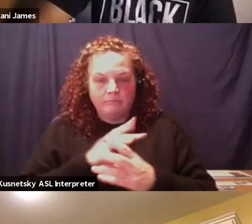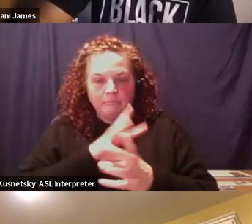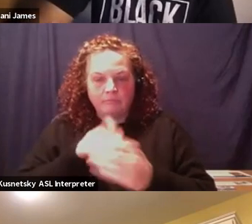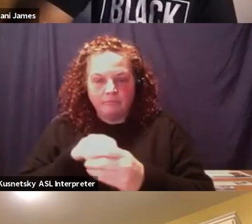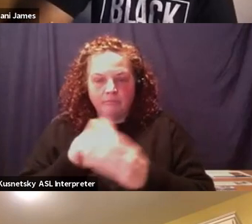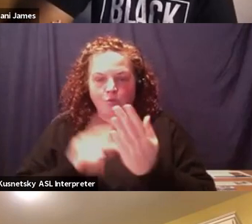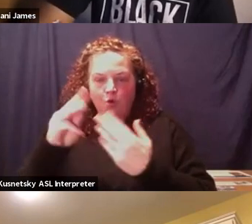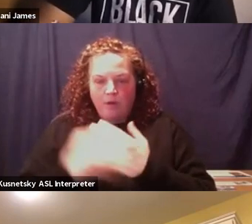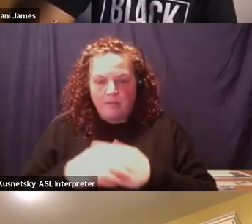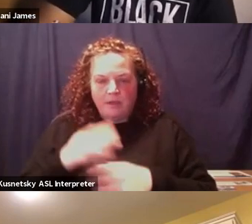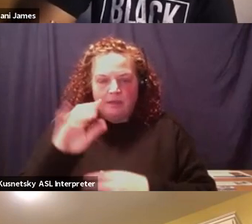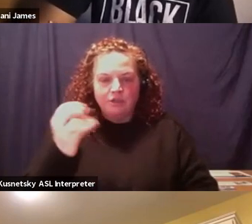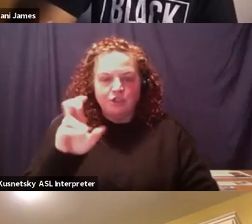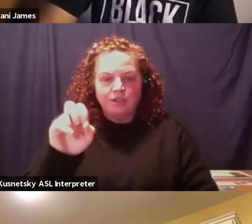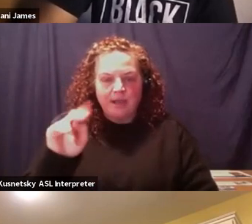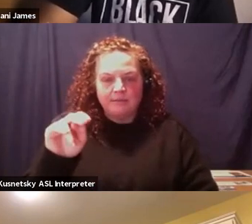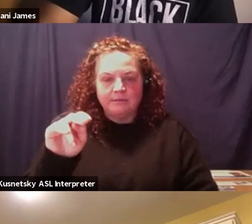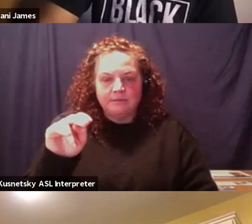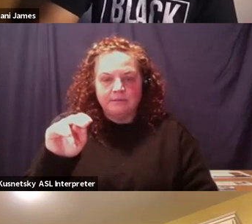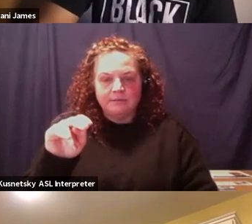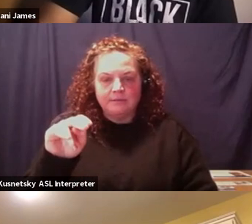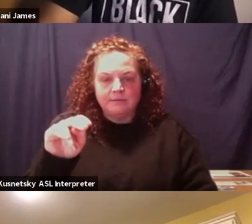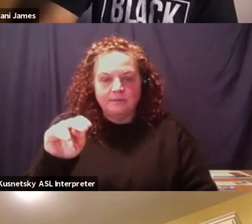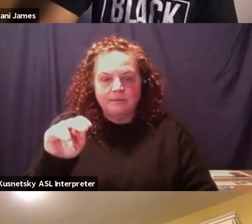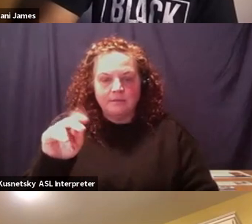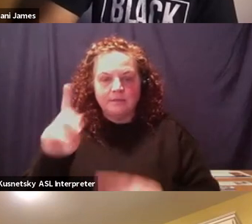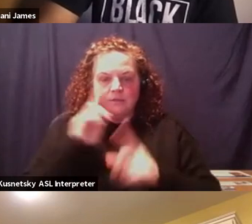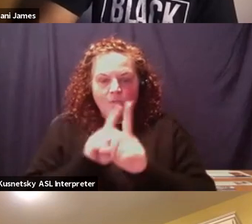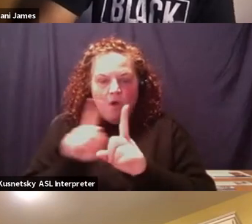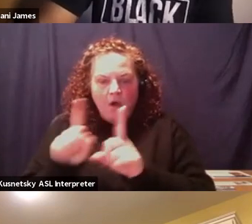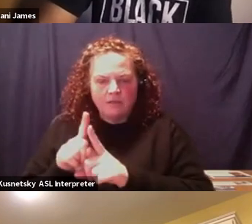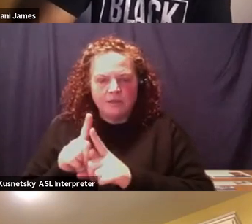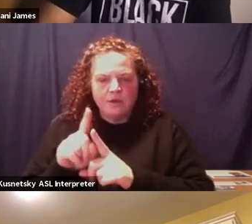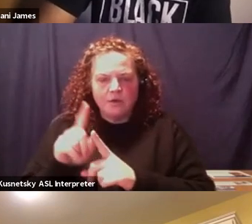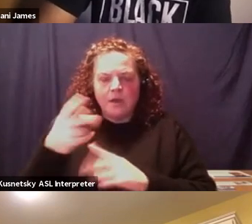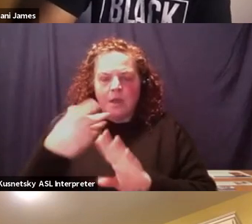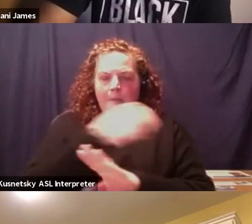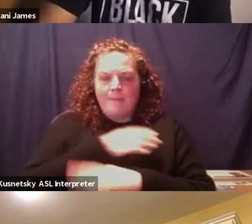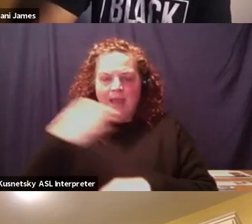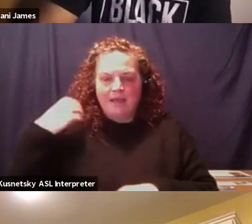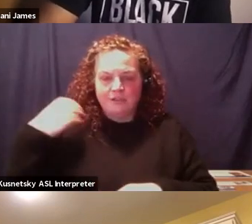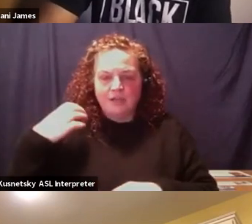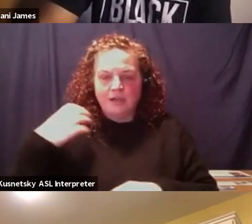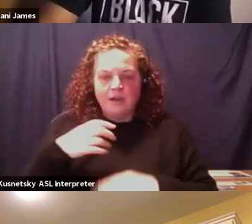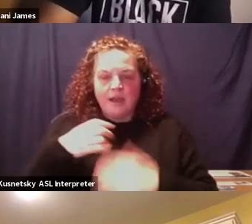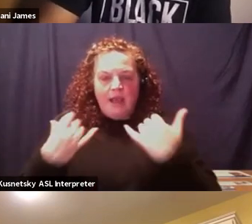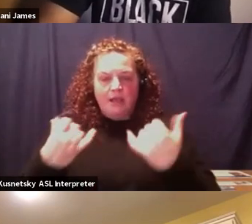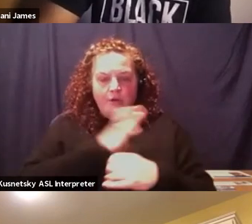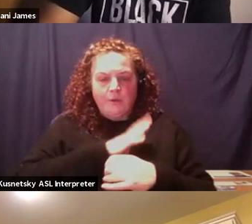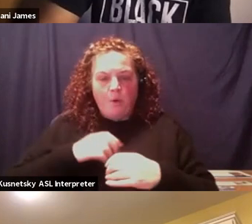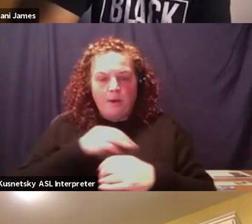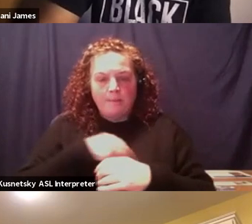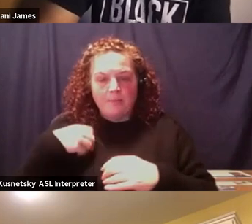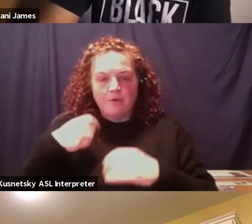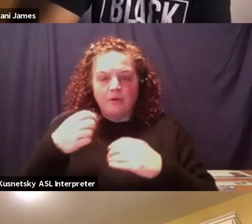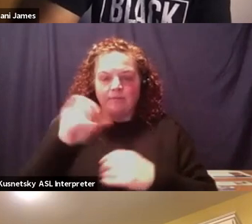board member of SPEDPAC. He also served on Mayor Menino's Autism Policy Task Force, the father of three children